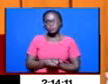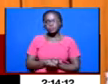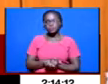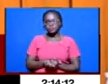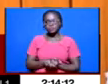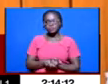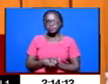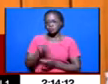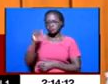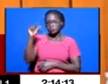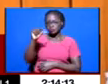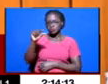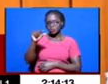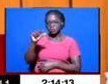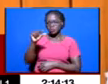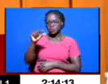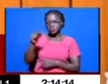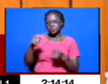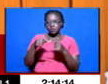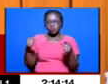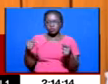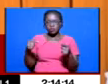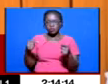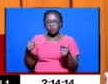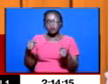Attorney General versus Randu Nzai,